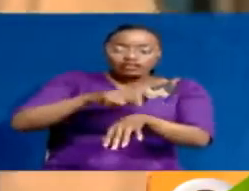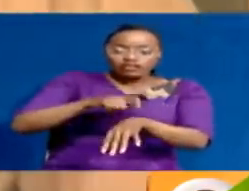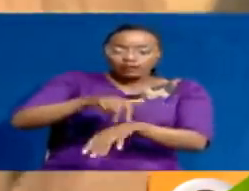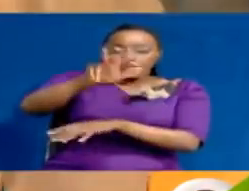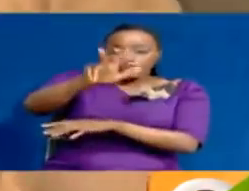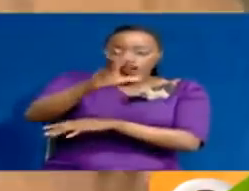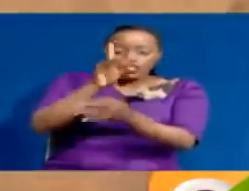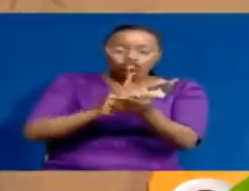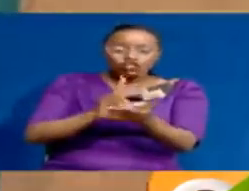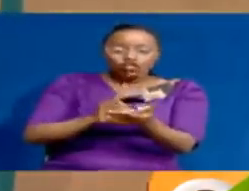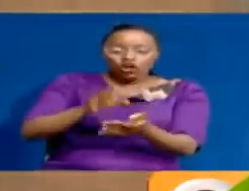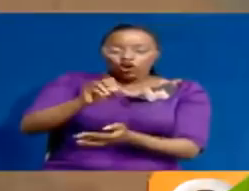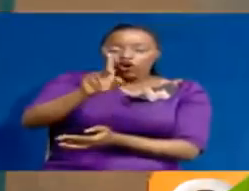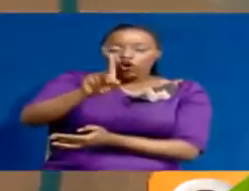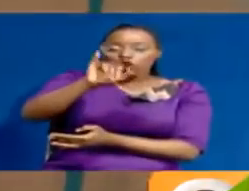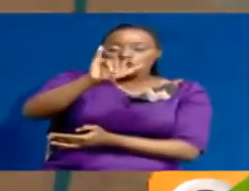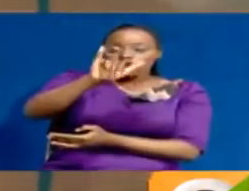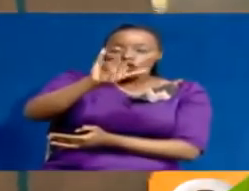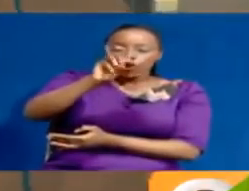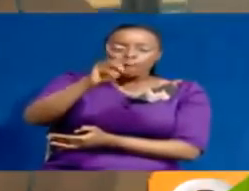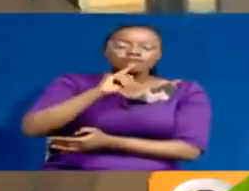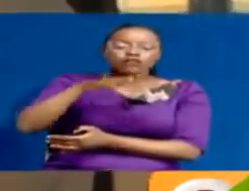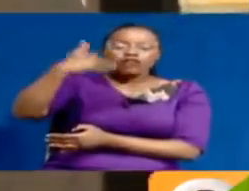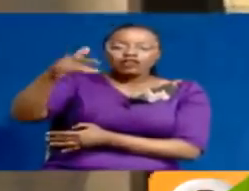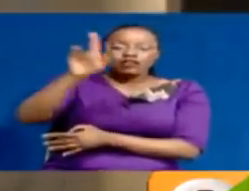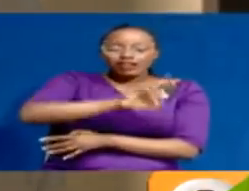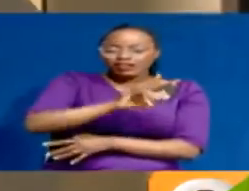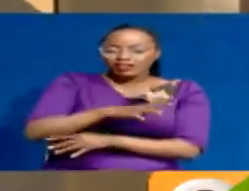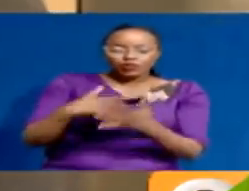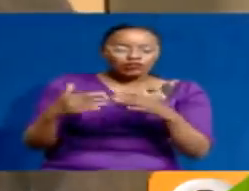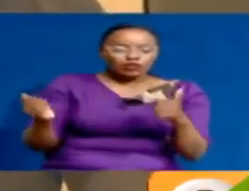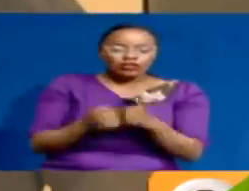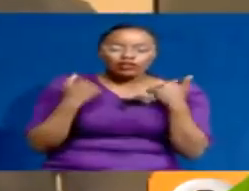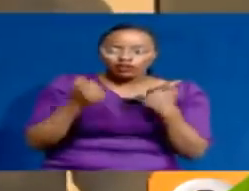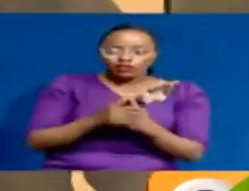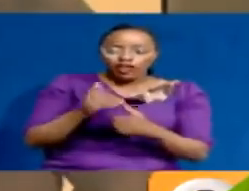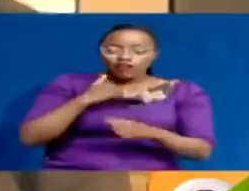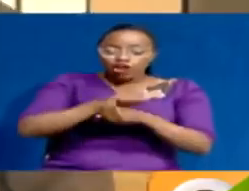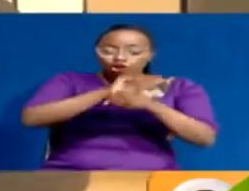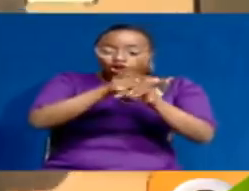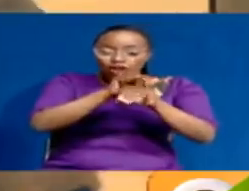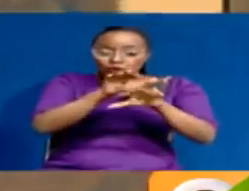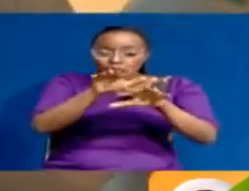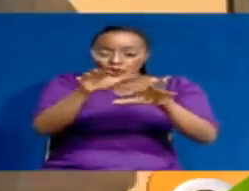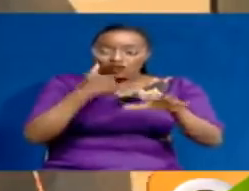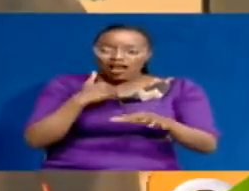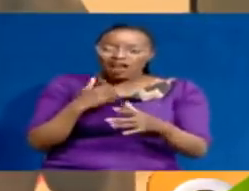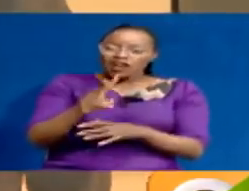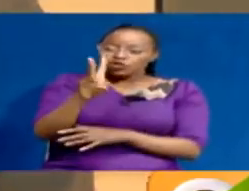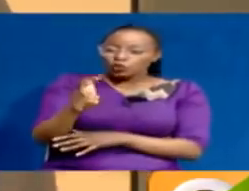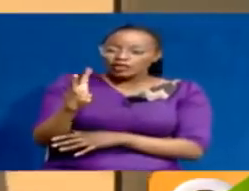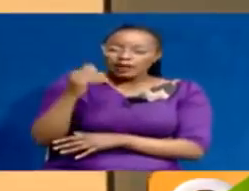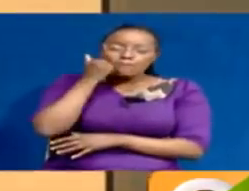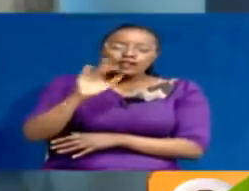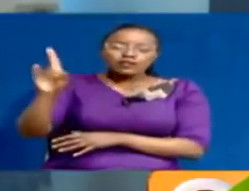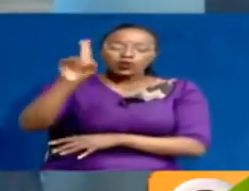third wave, Dr. Okioma says this was the daily occurrence here. The peak of that wave, we were admitting as many as 20